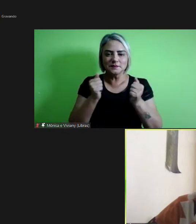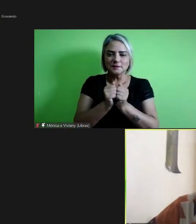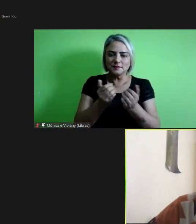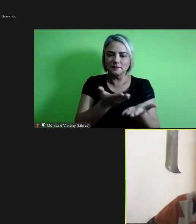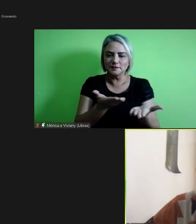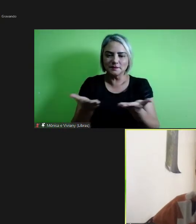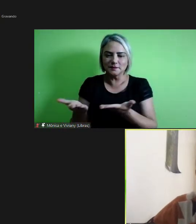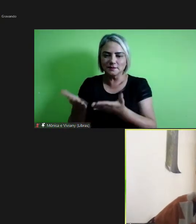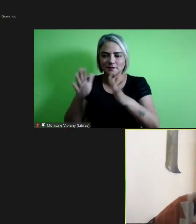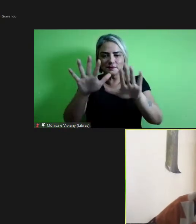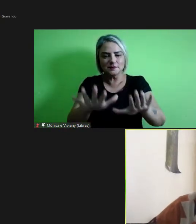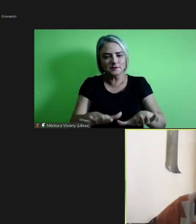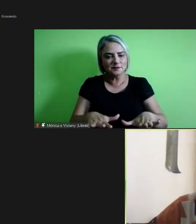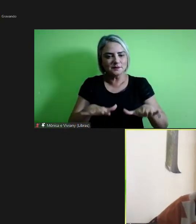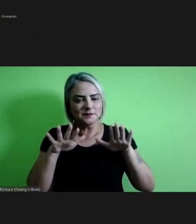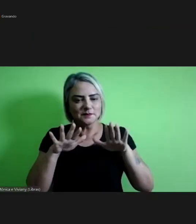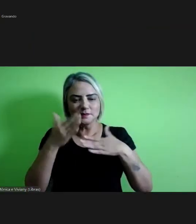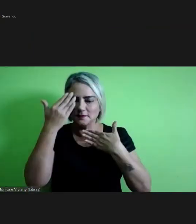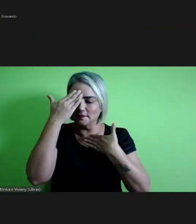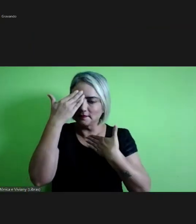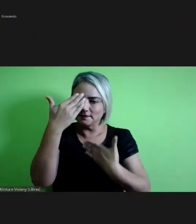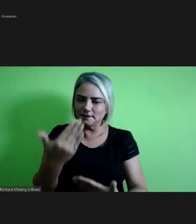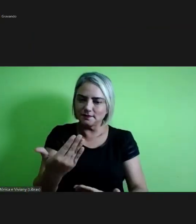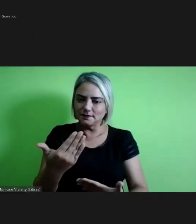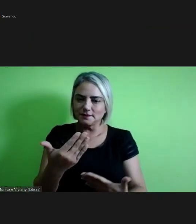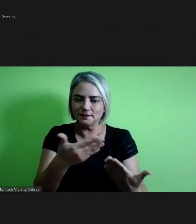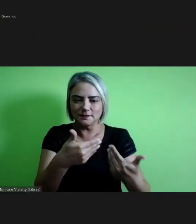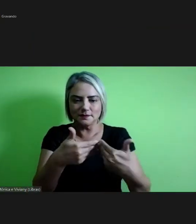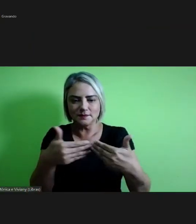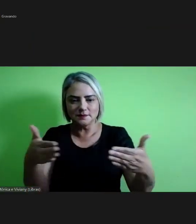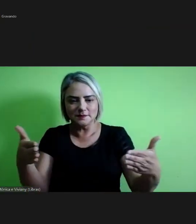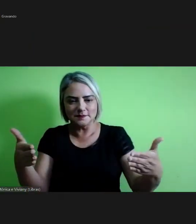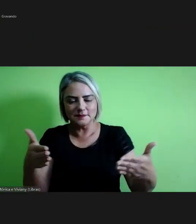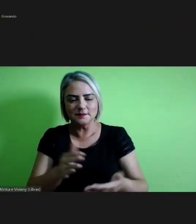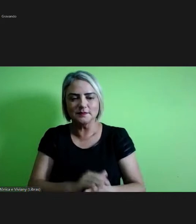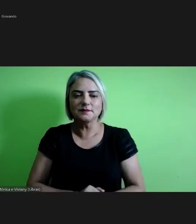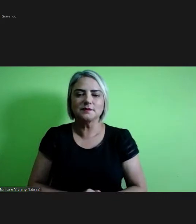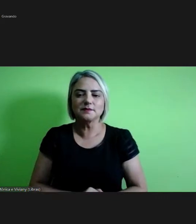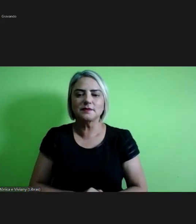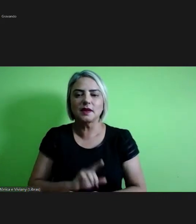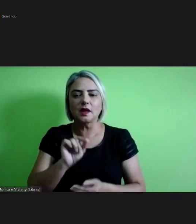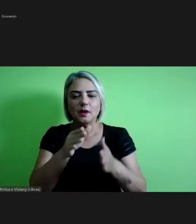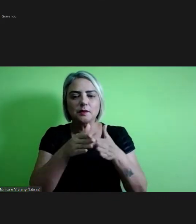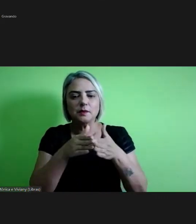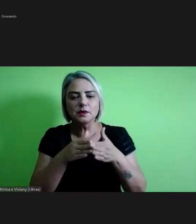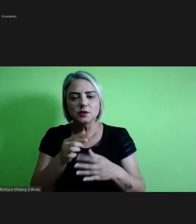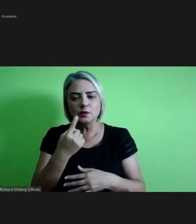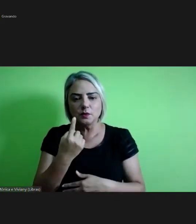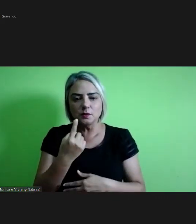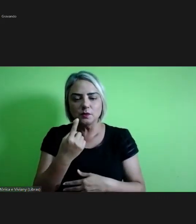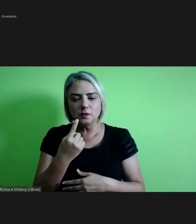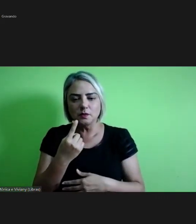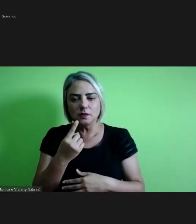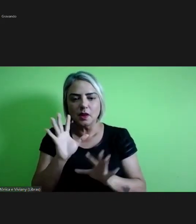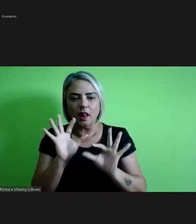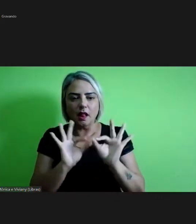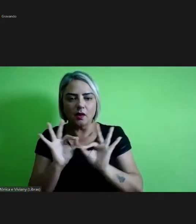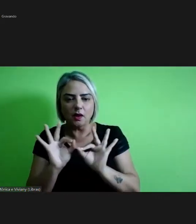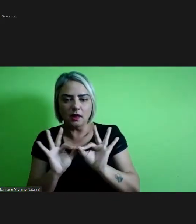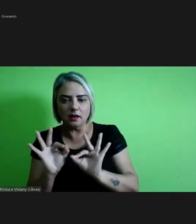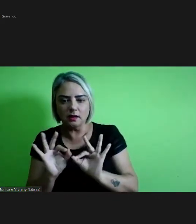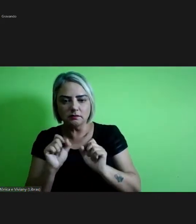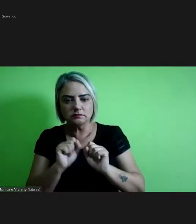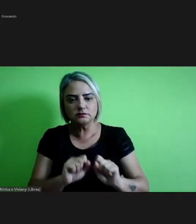Good afternoon, everyone. It's a pleasure to be here in this event with you. Thank you very much for this opening. I'm just going